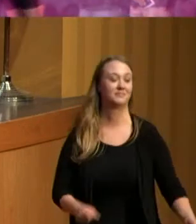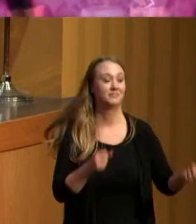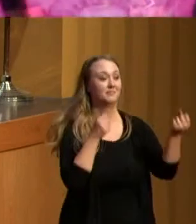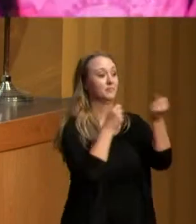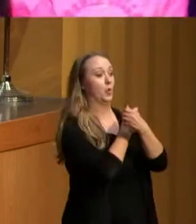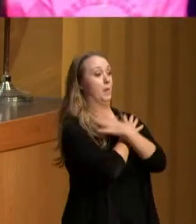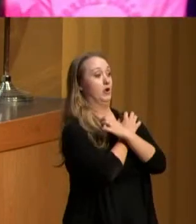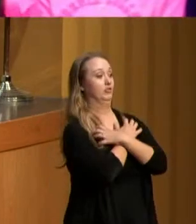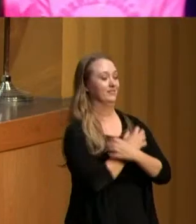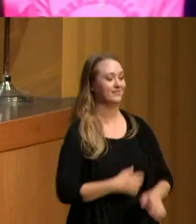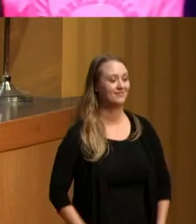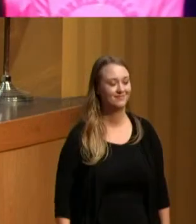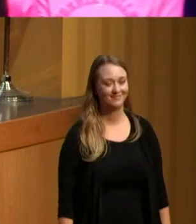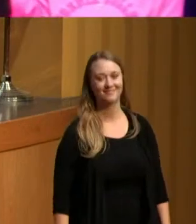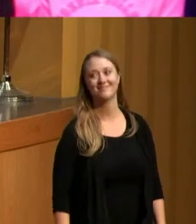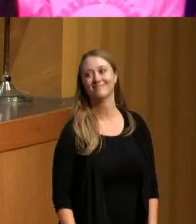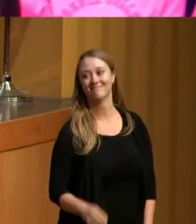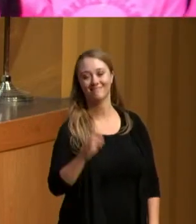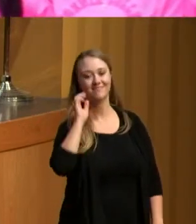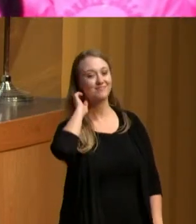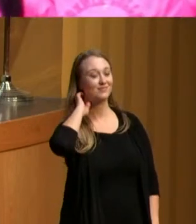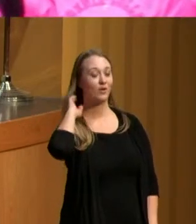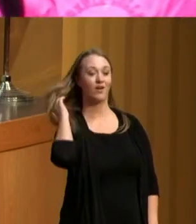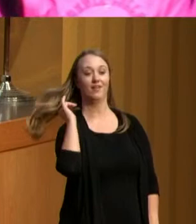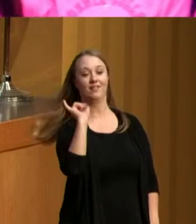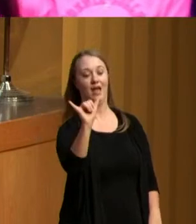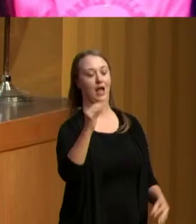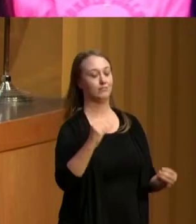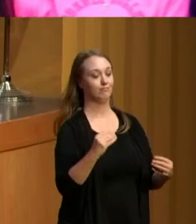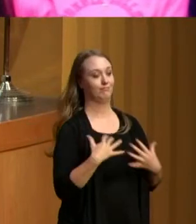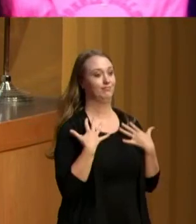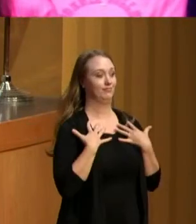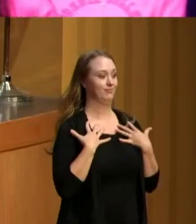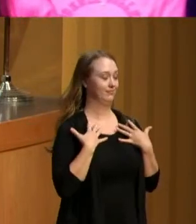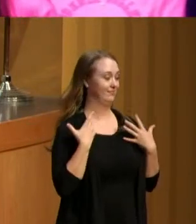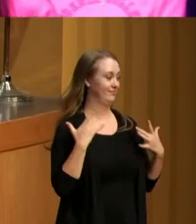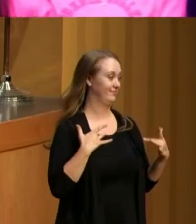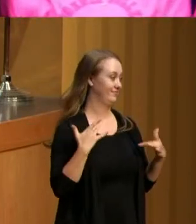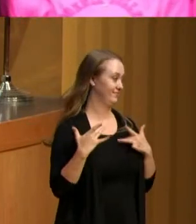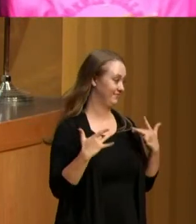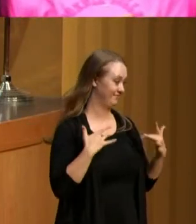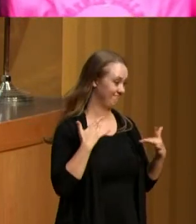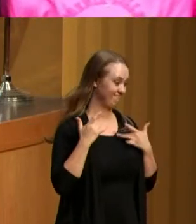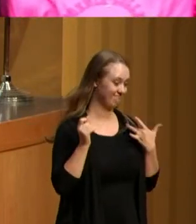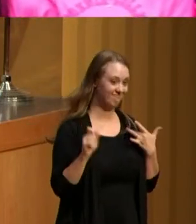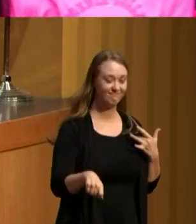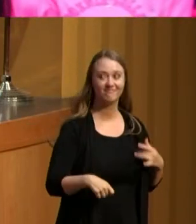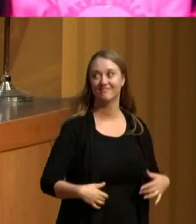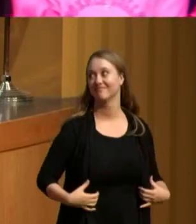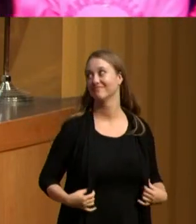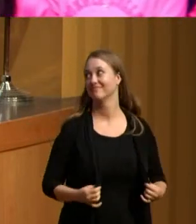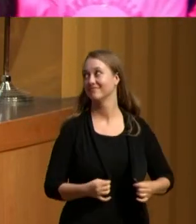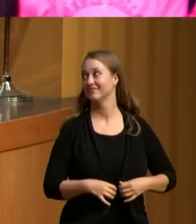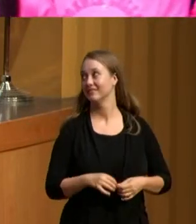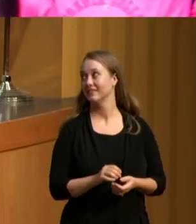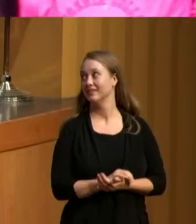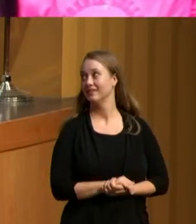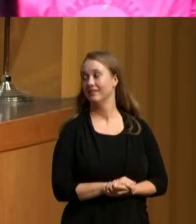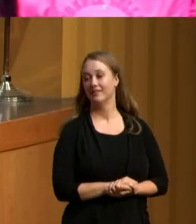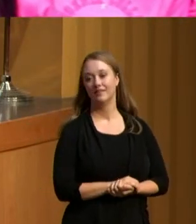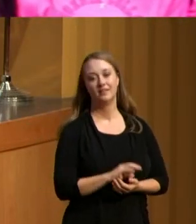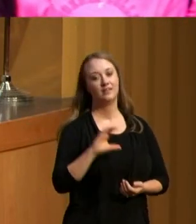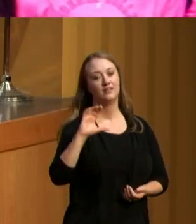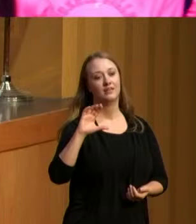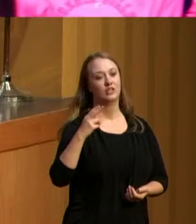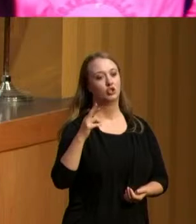So that was just exhilarating. One thing I can say, well, let me just, because Chris said